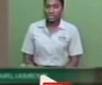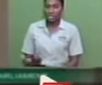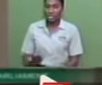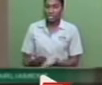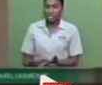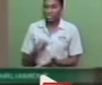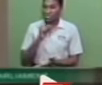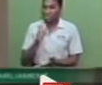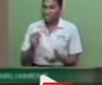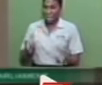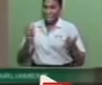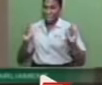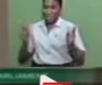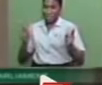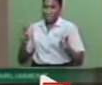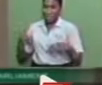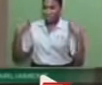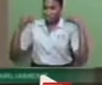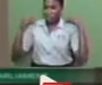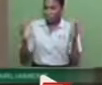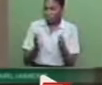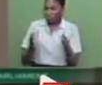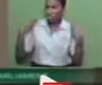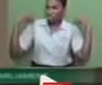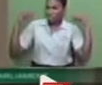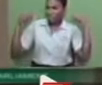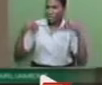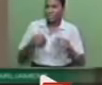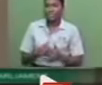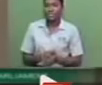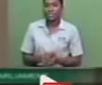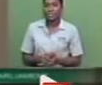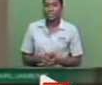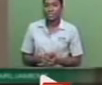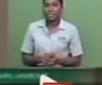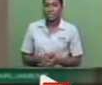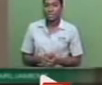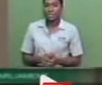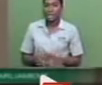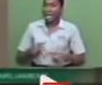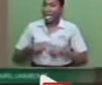major place. And she says since she got that up, they have been robbed